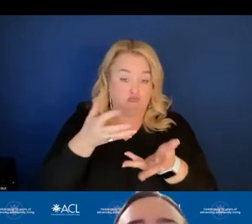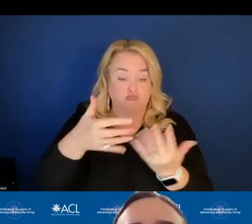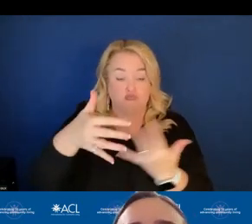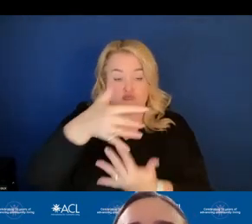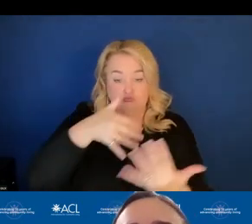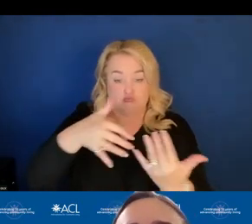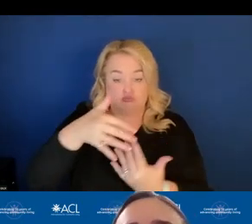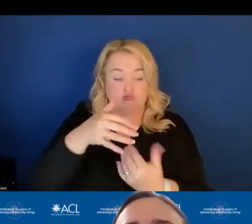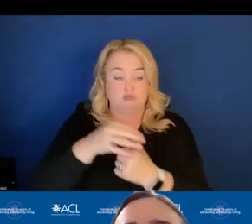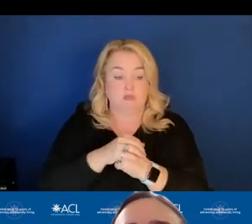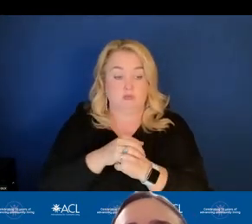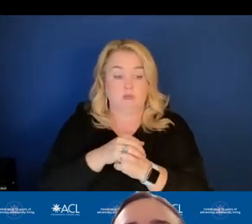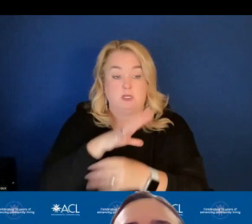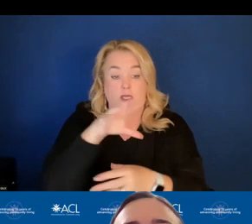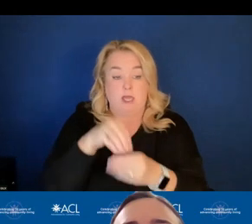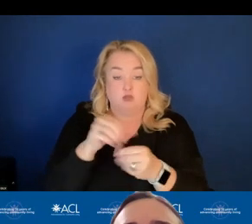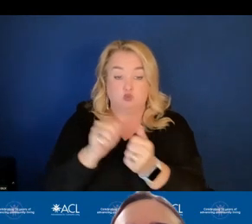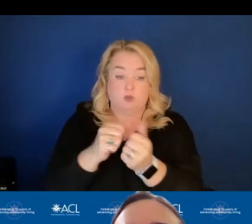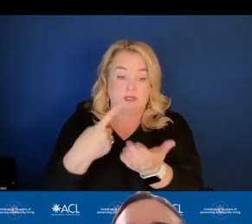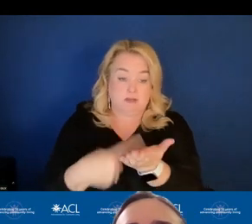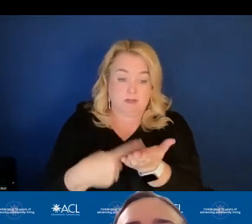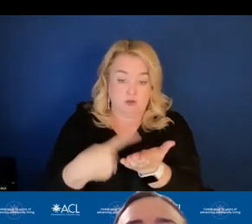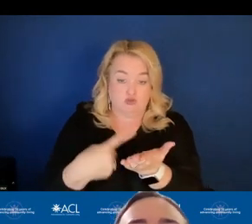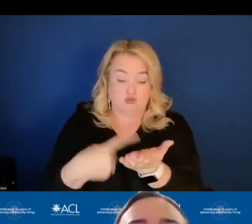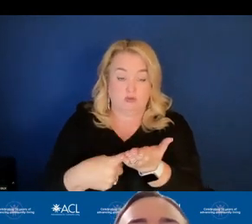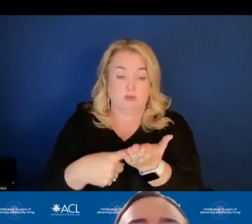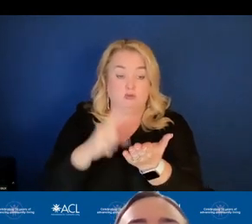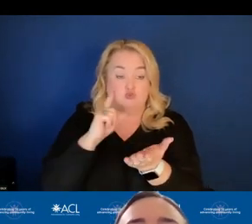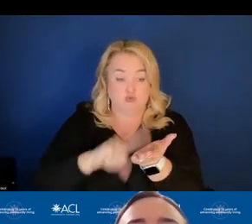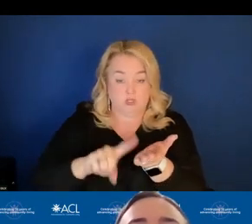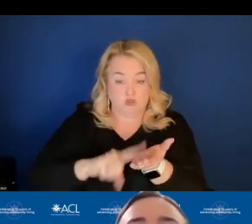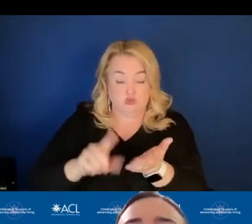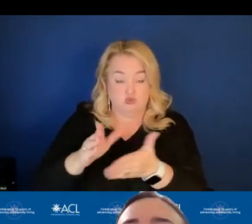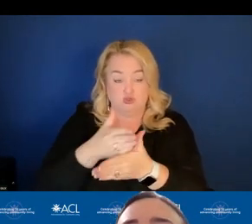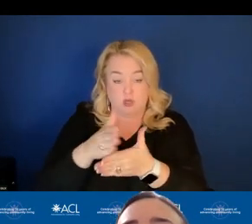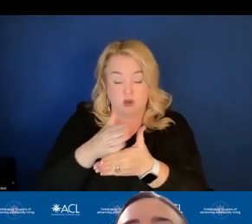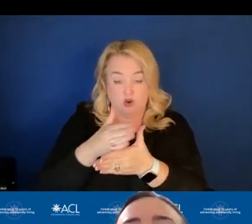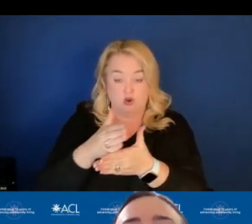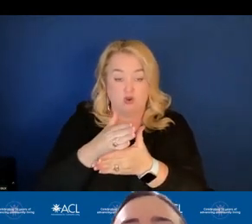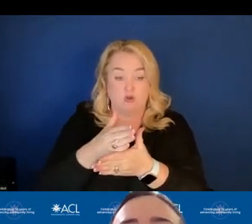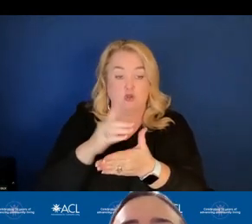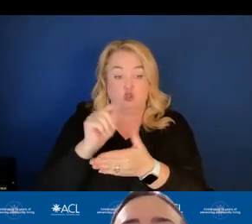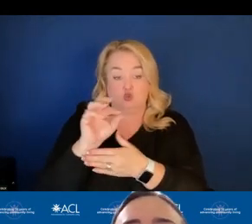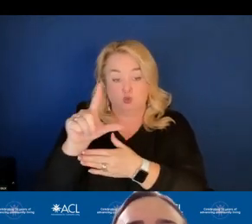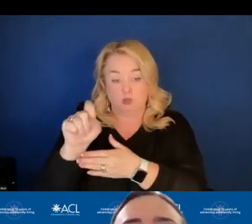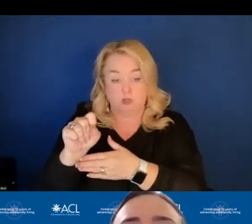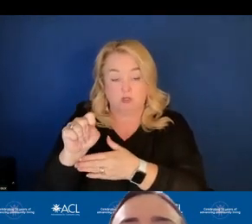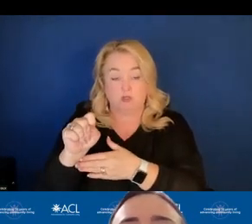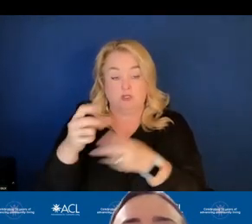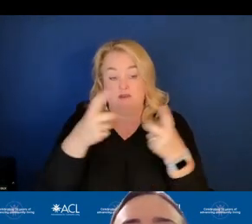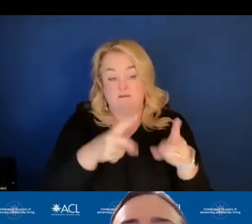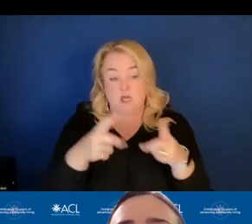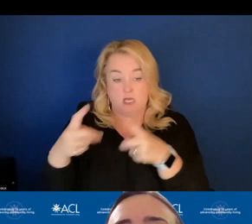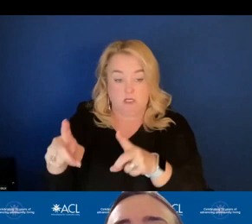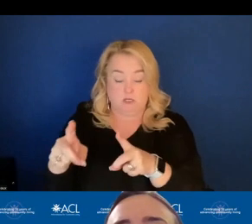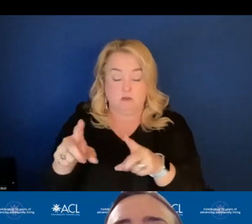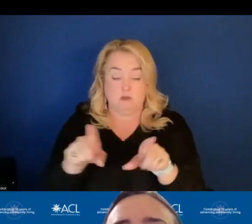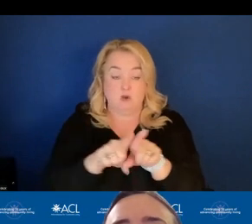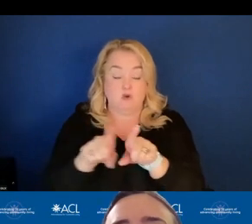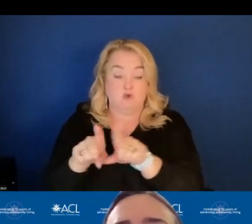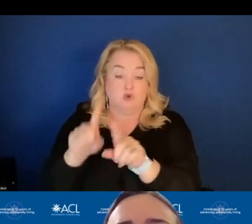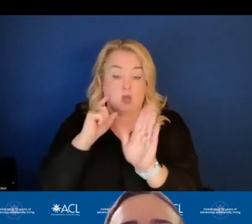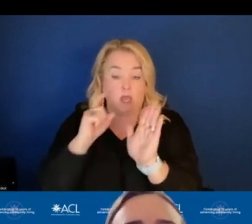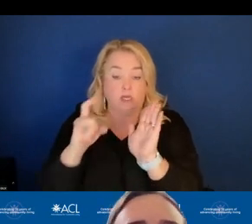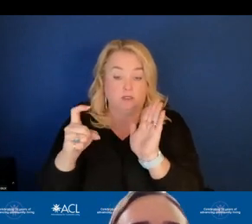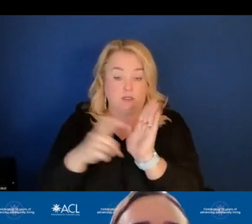can engage in discussions, share research, share tools and events, while also identifying